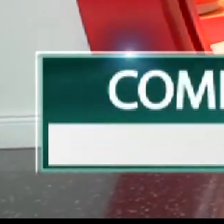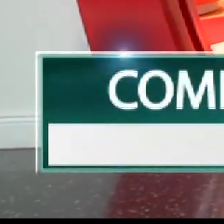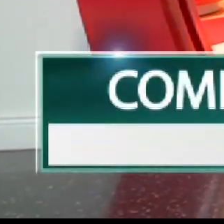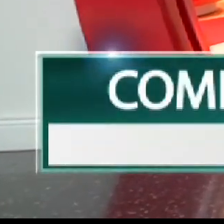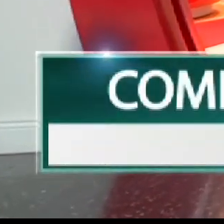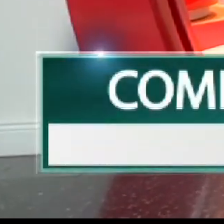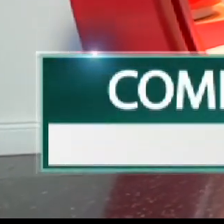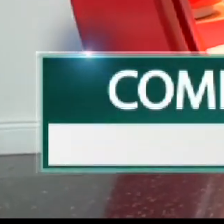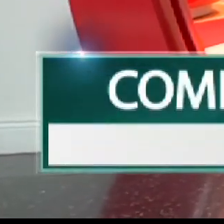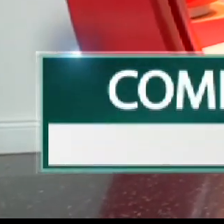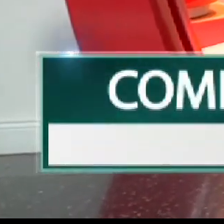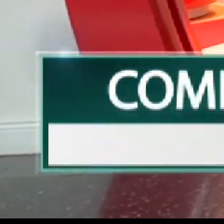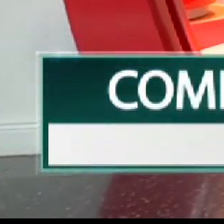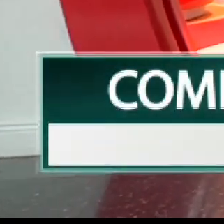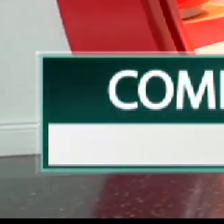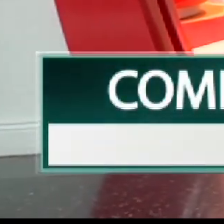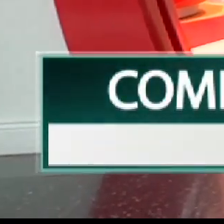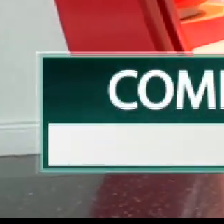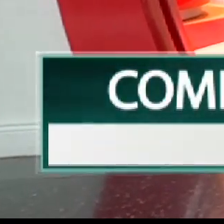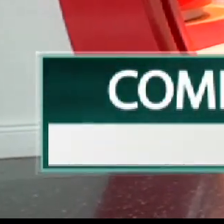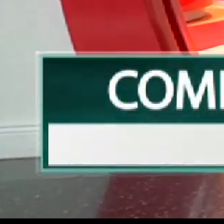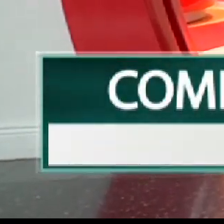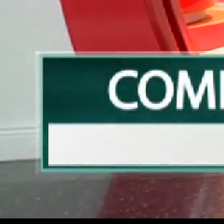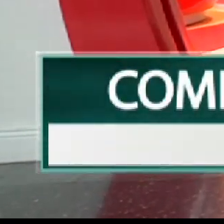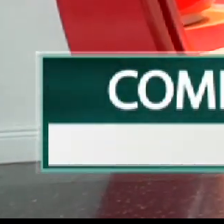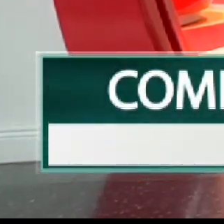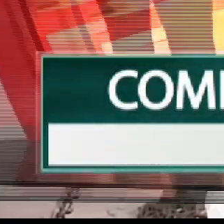Cable Bahamas employees didn't show up for work today.